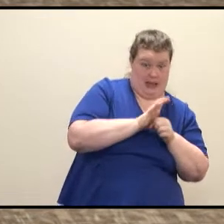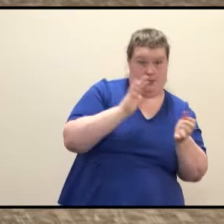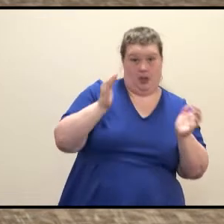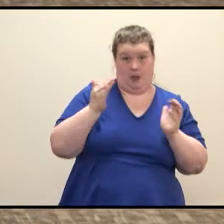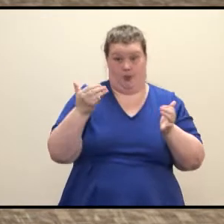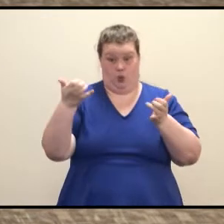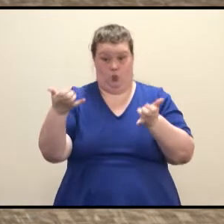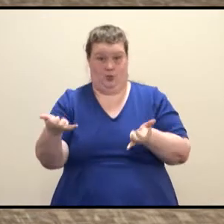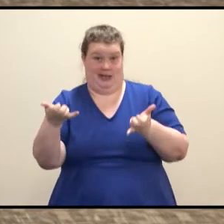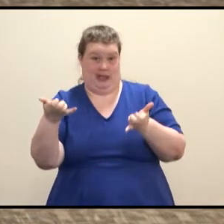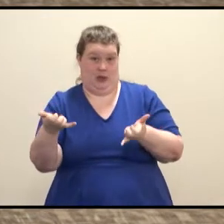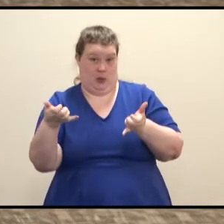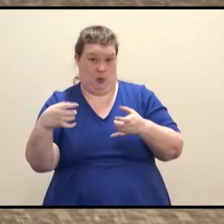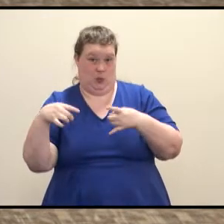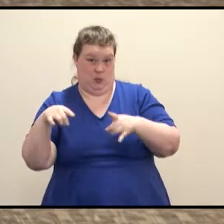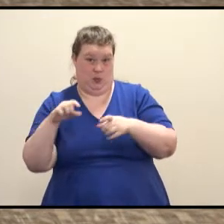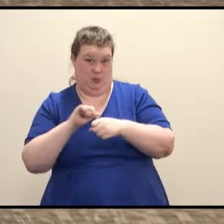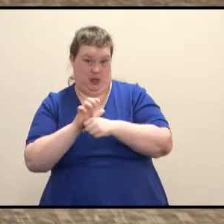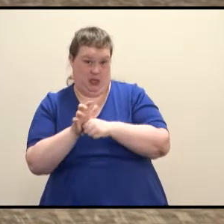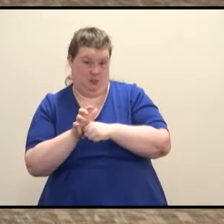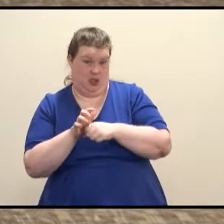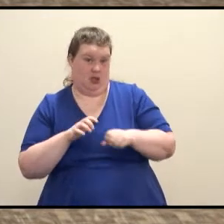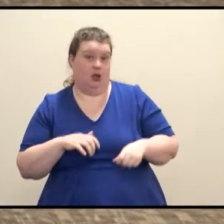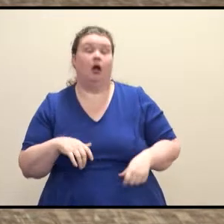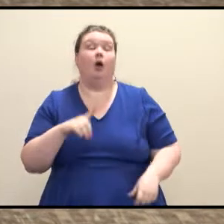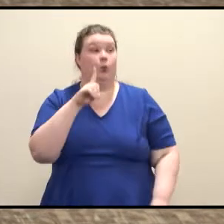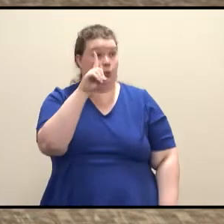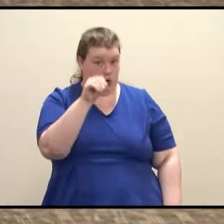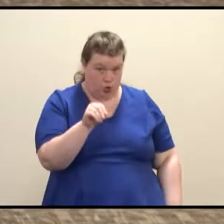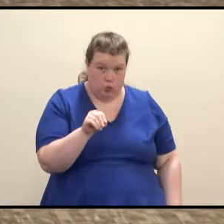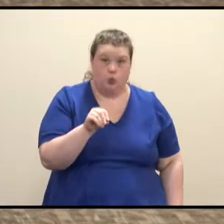to during the pandemic? We do.